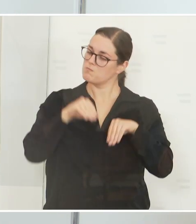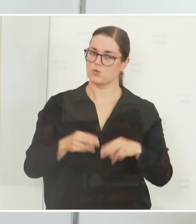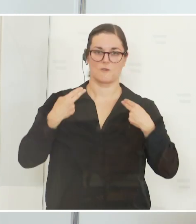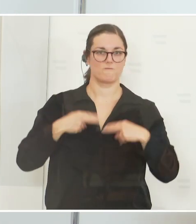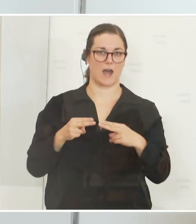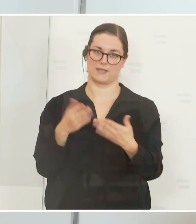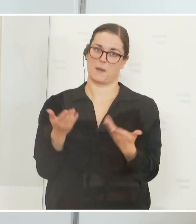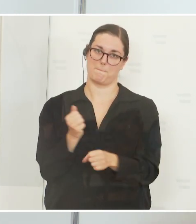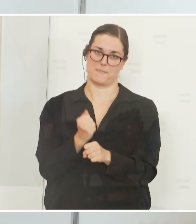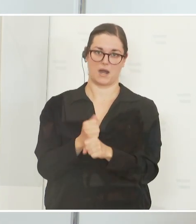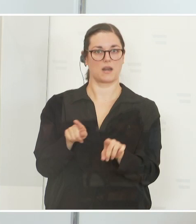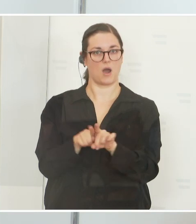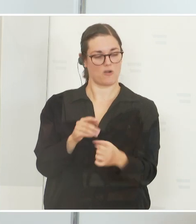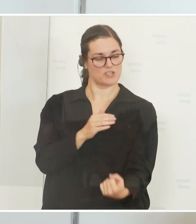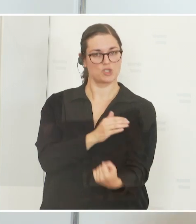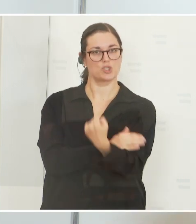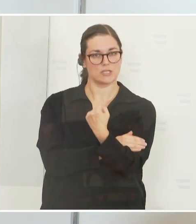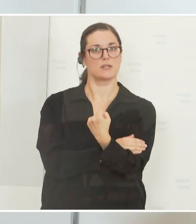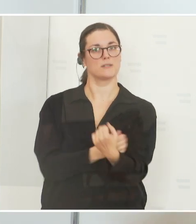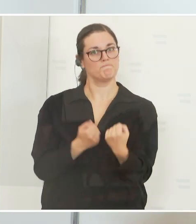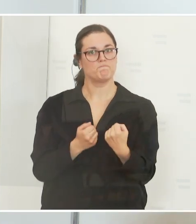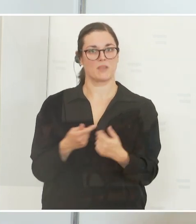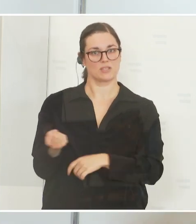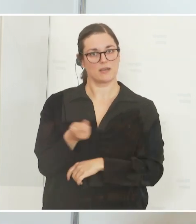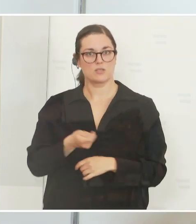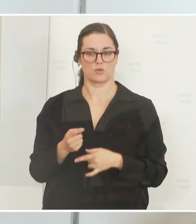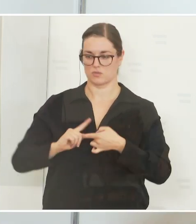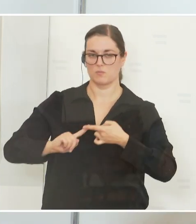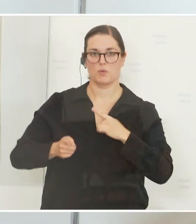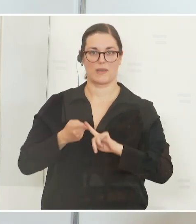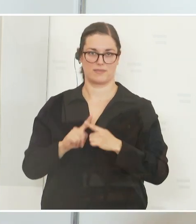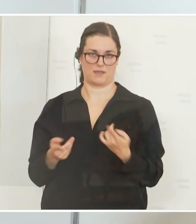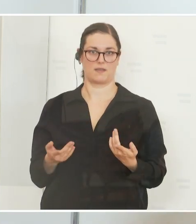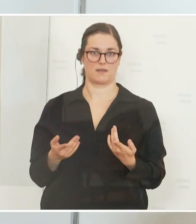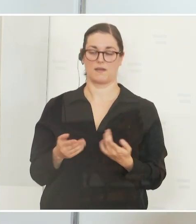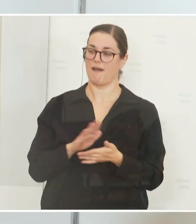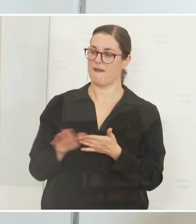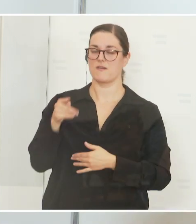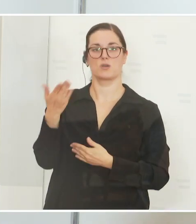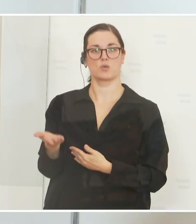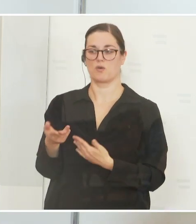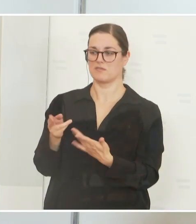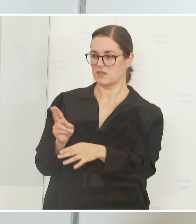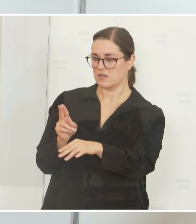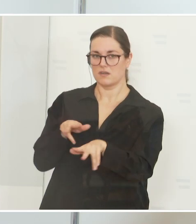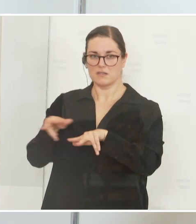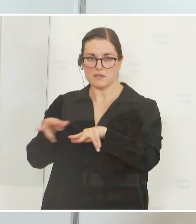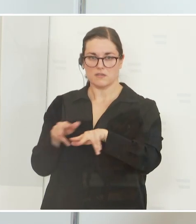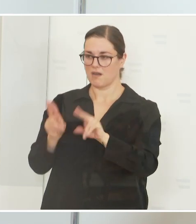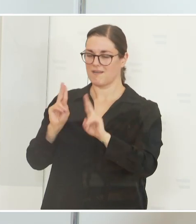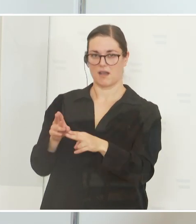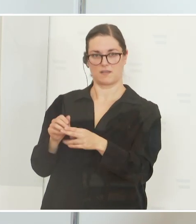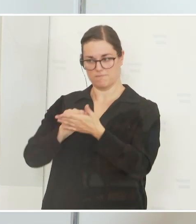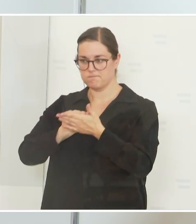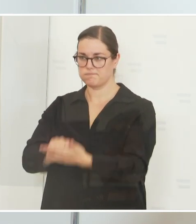strong sanction policy just to hit on the state-owned enterprises,